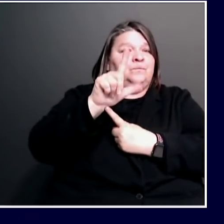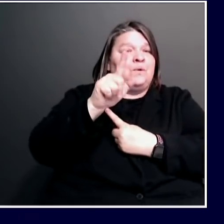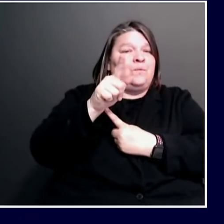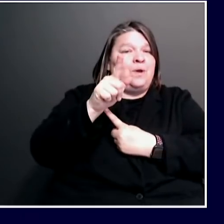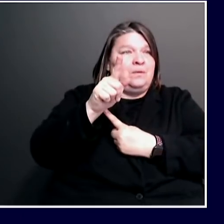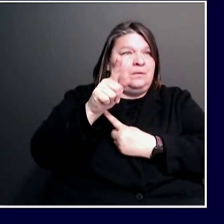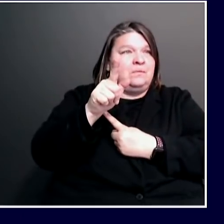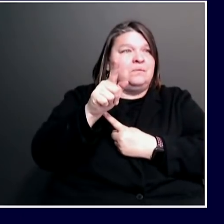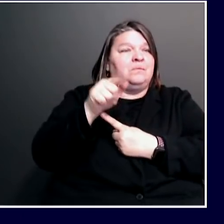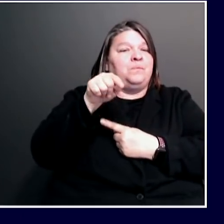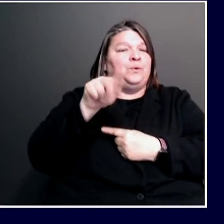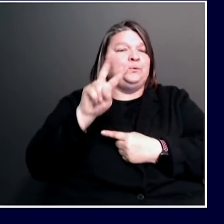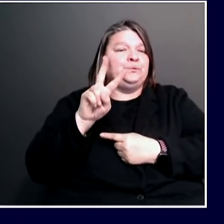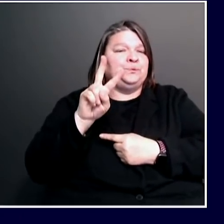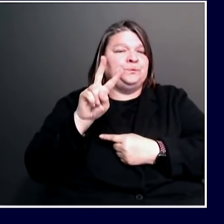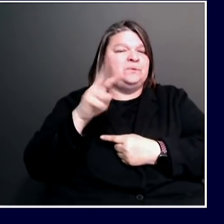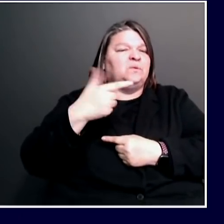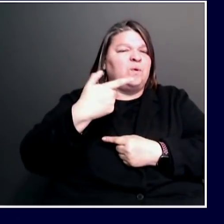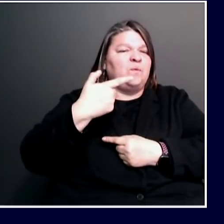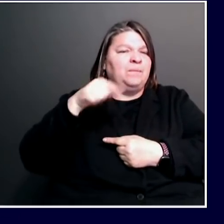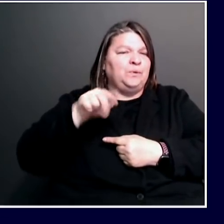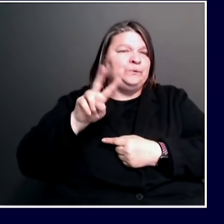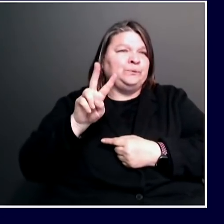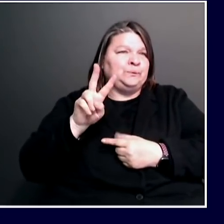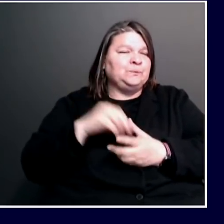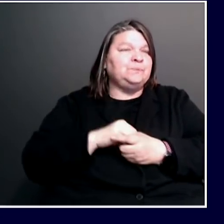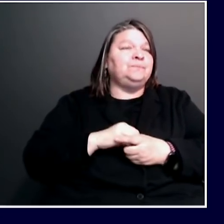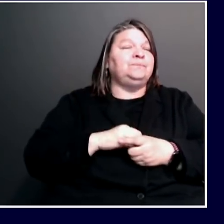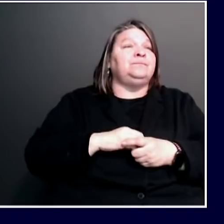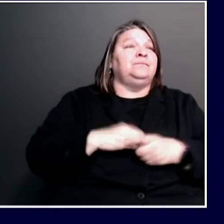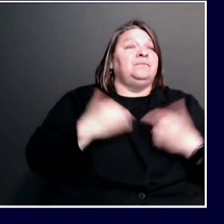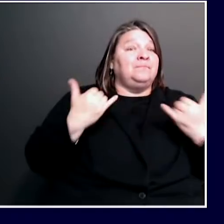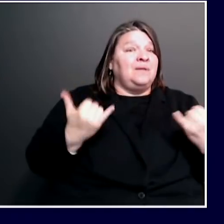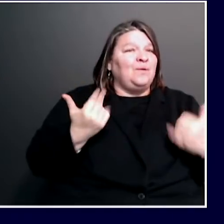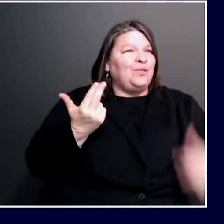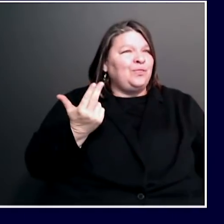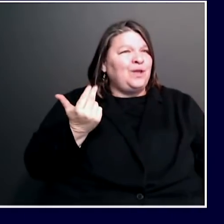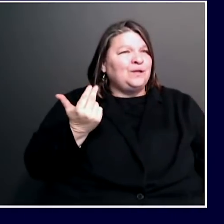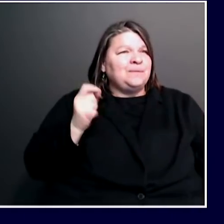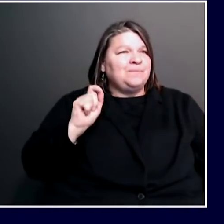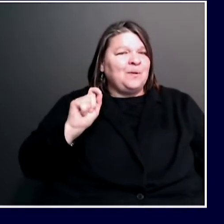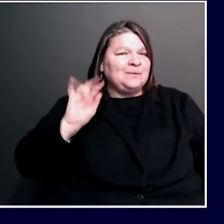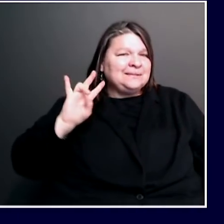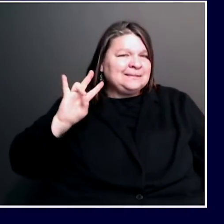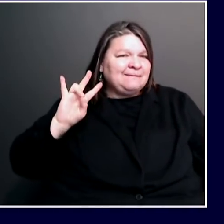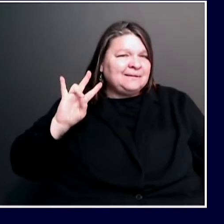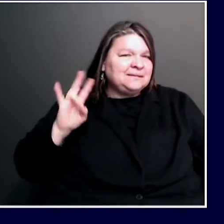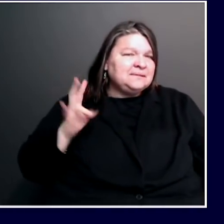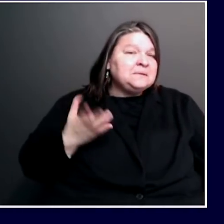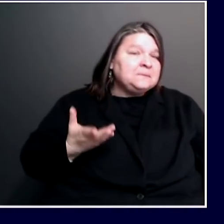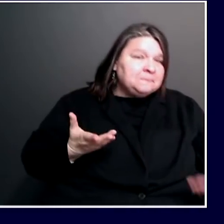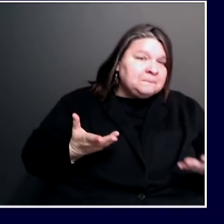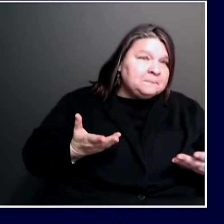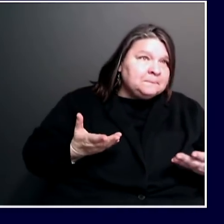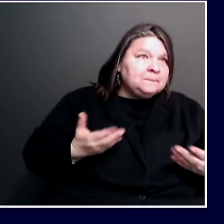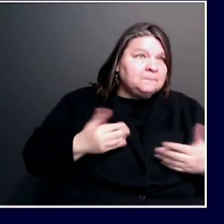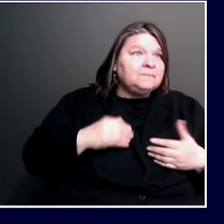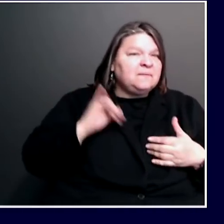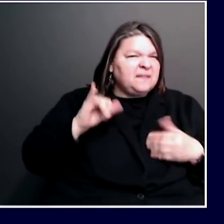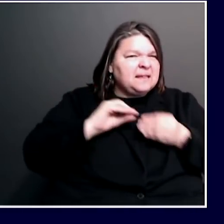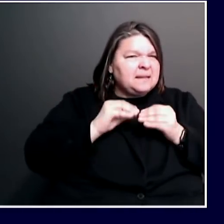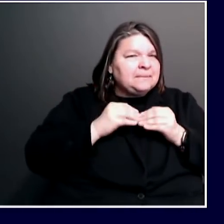21.2%. But again, today, it now stands at 13.7%. The trend as well